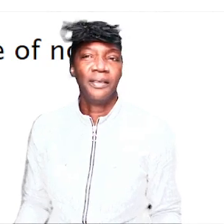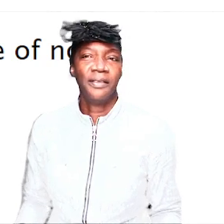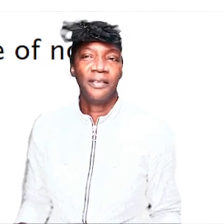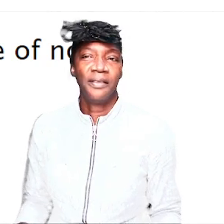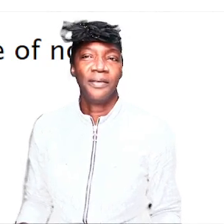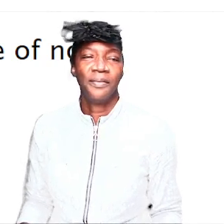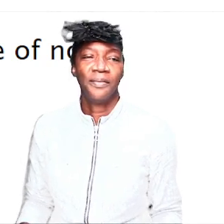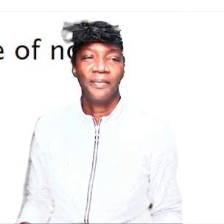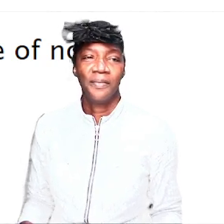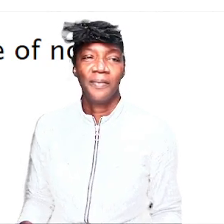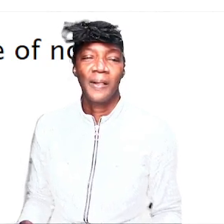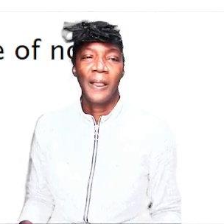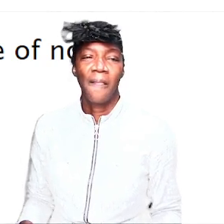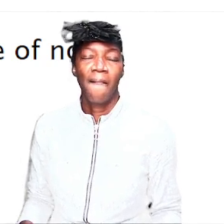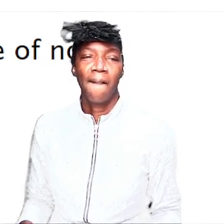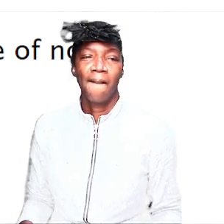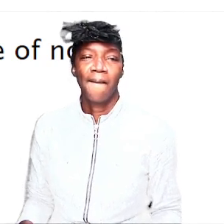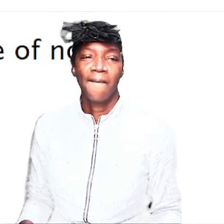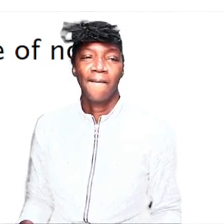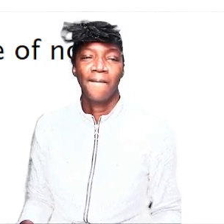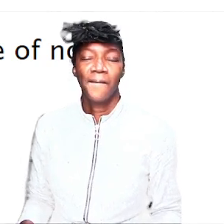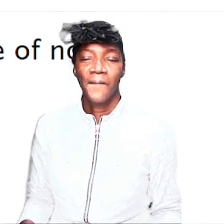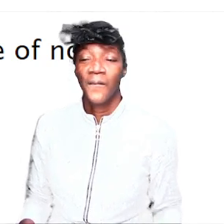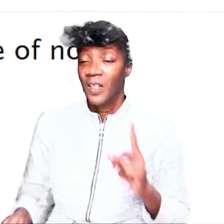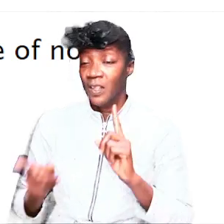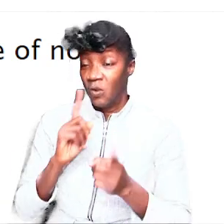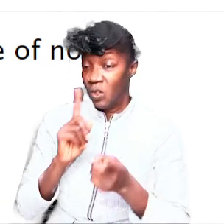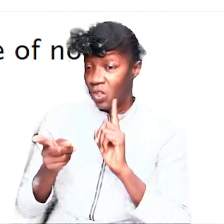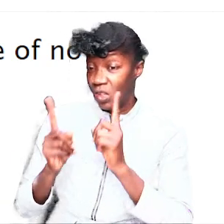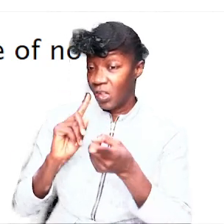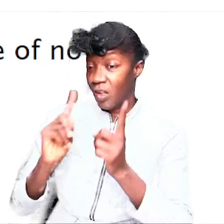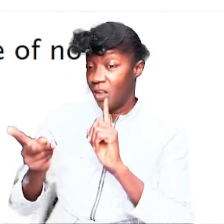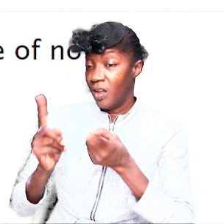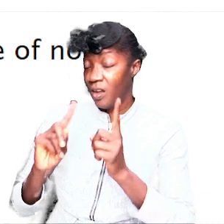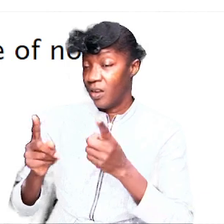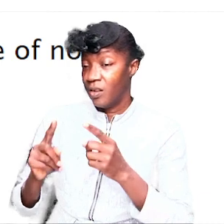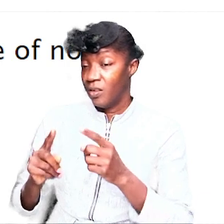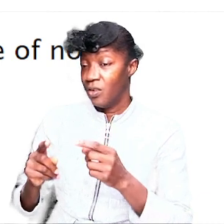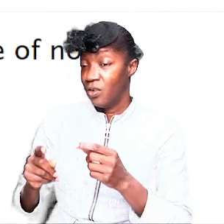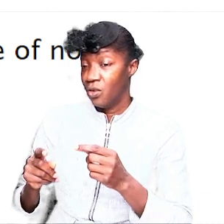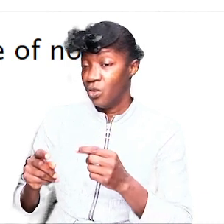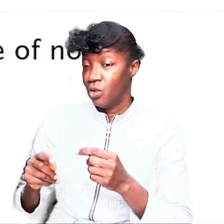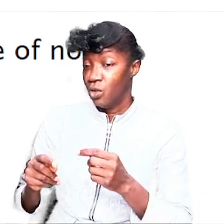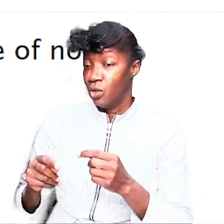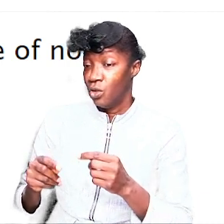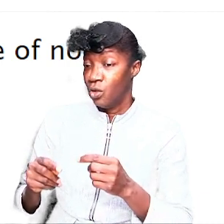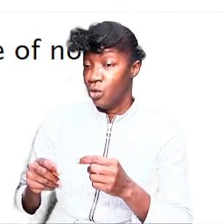So, what we have spoken earlier on was that